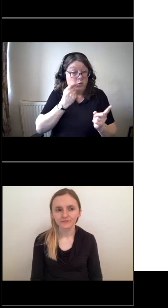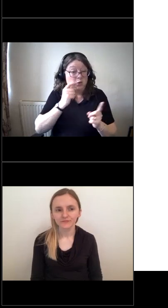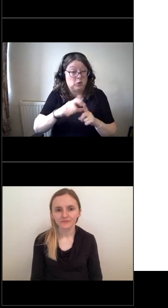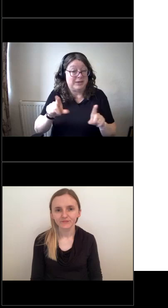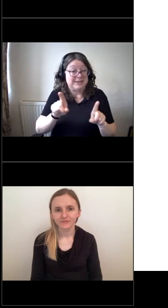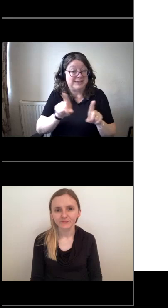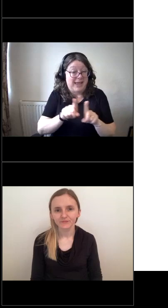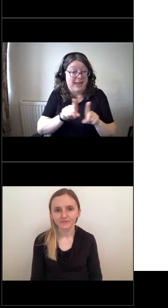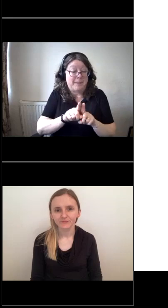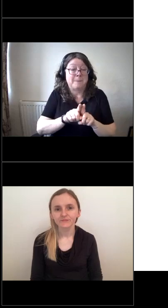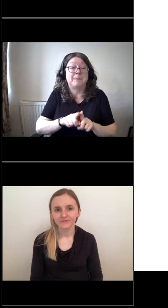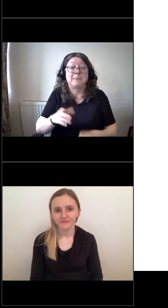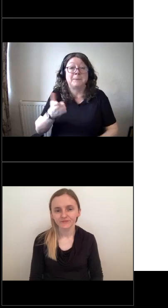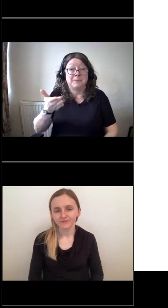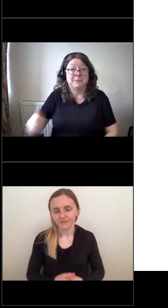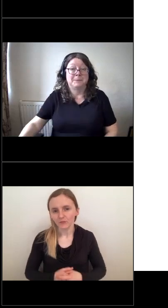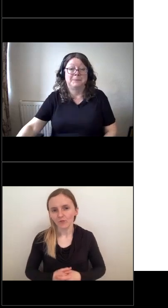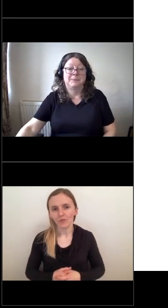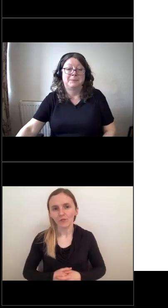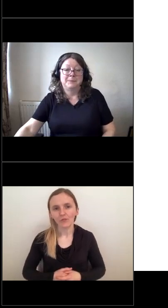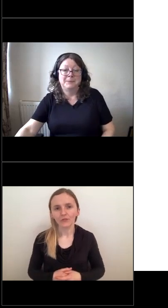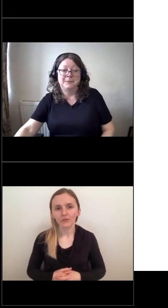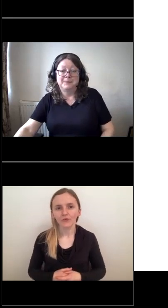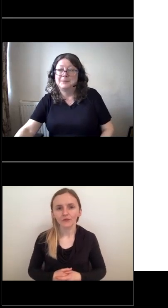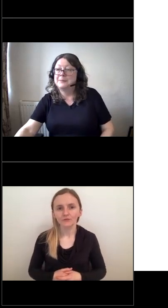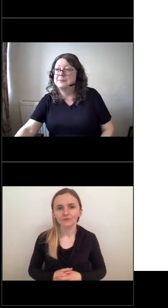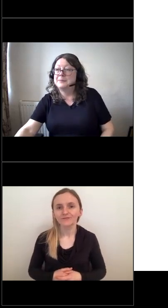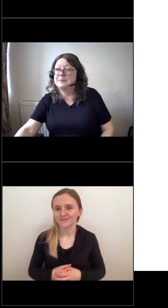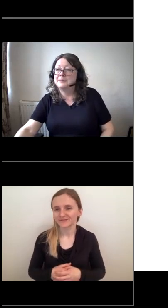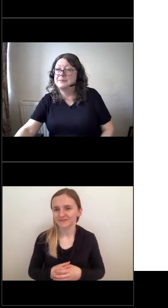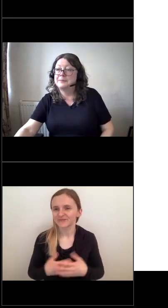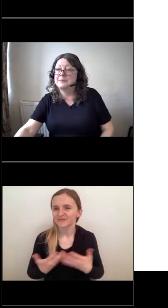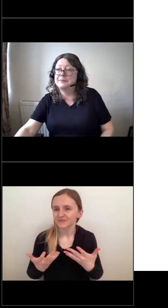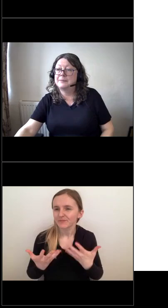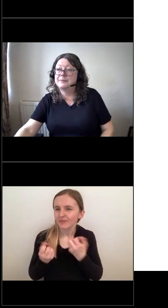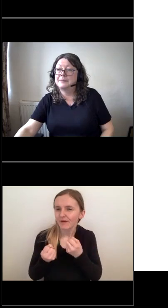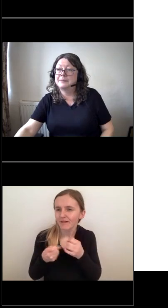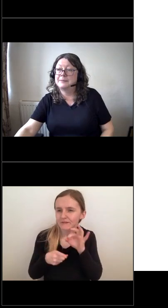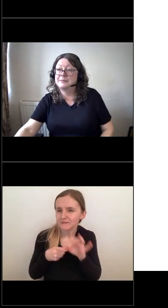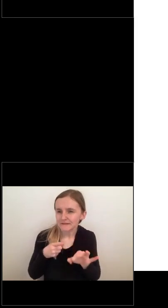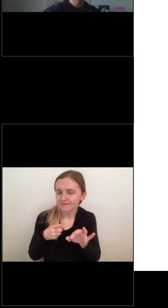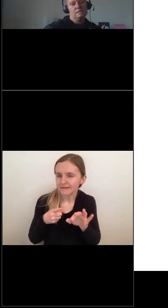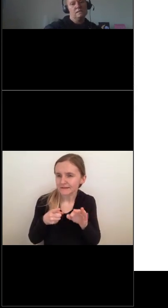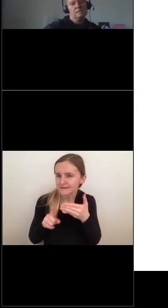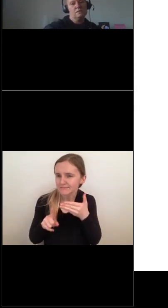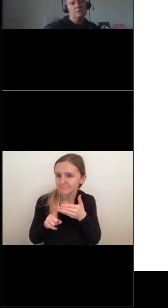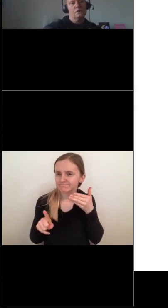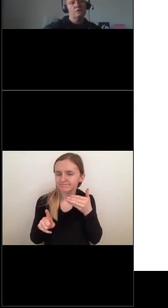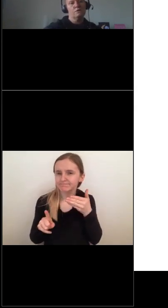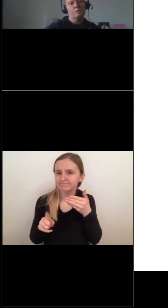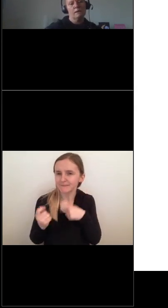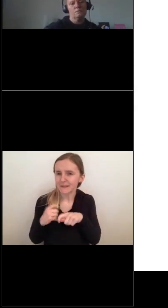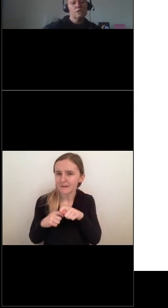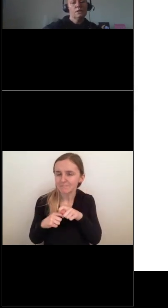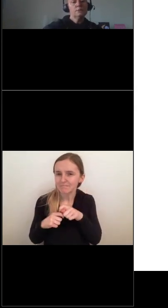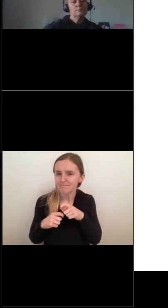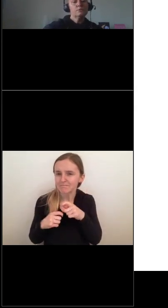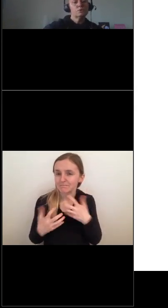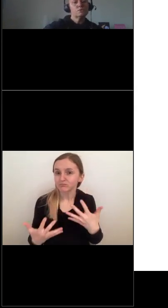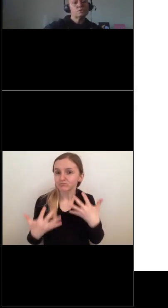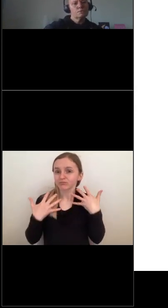you identify if there are some specific triggers or specific areas that are causing your young person to be